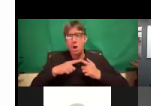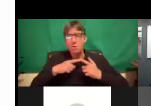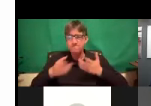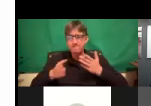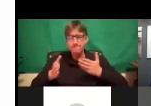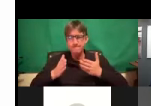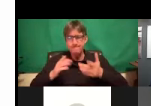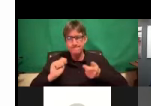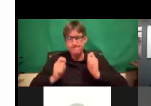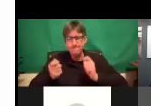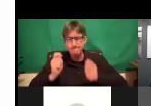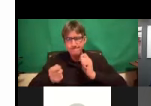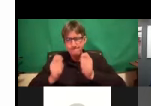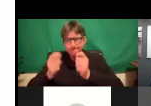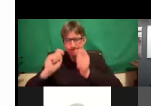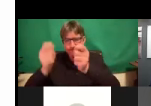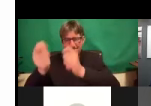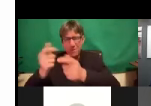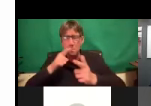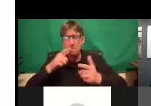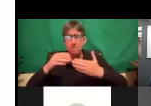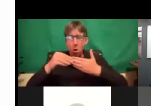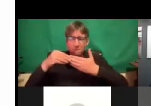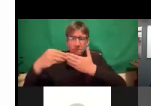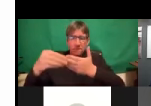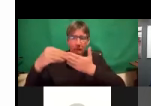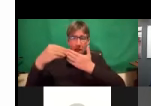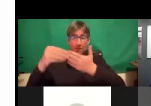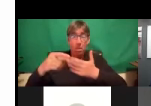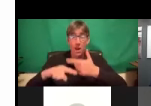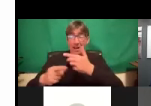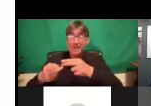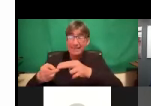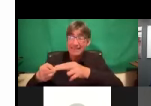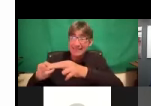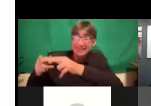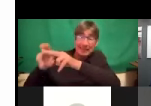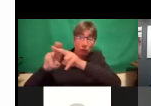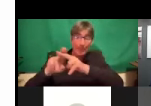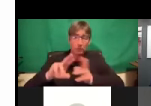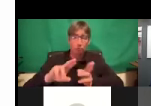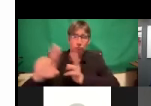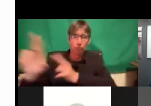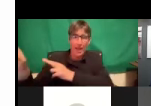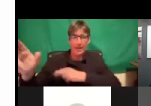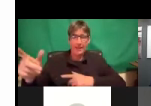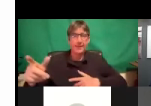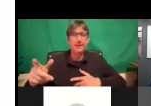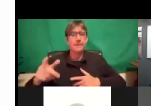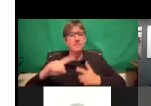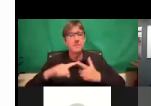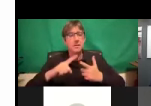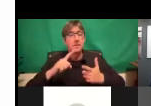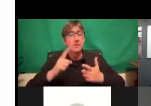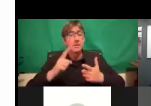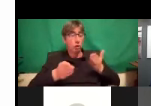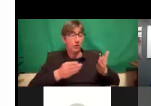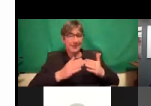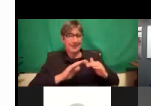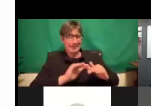we have that flexibility. 2, trying to optimize service with our limited resources. And 3, trying to